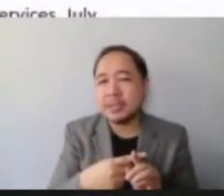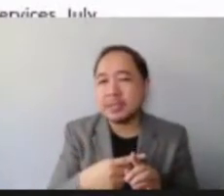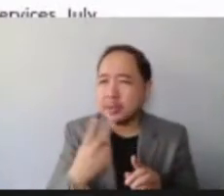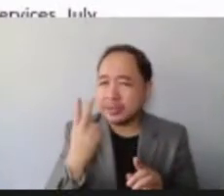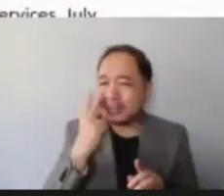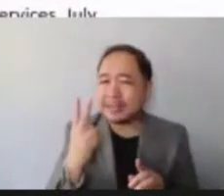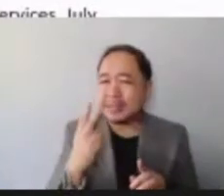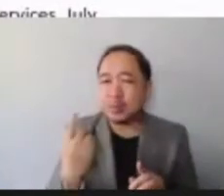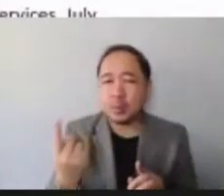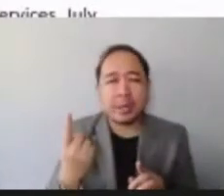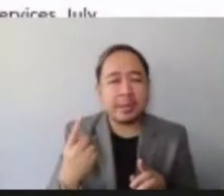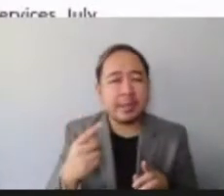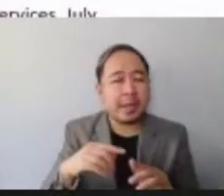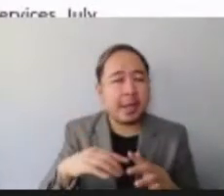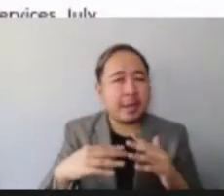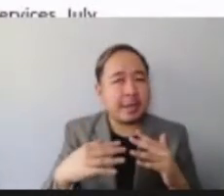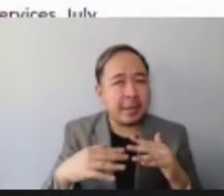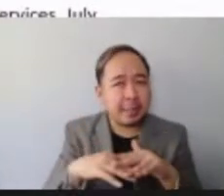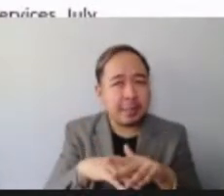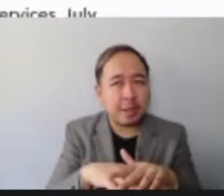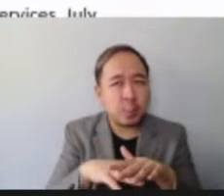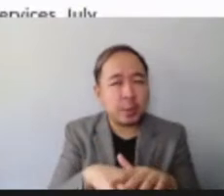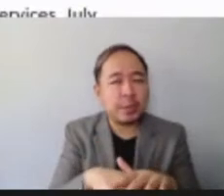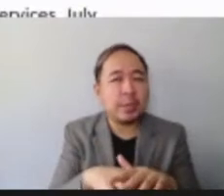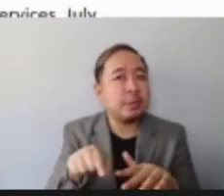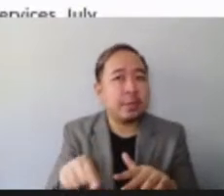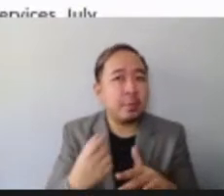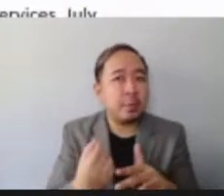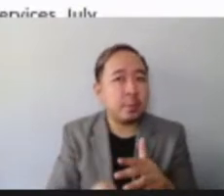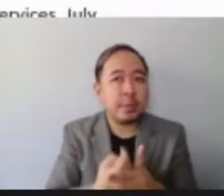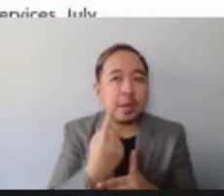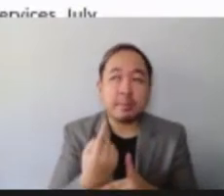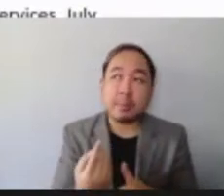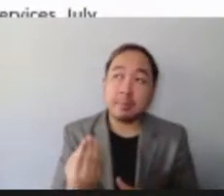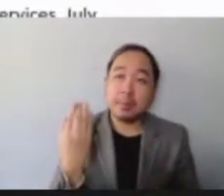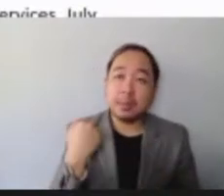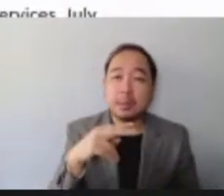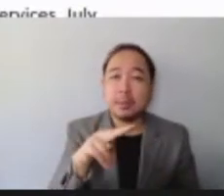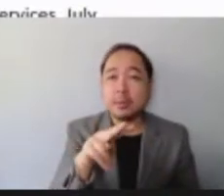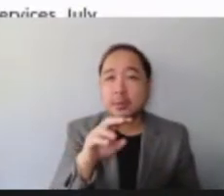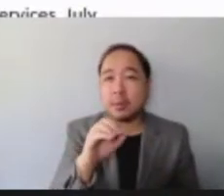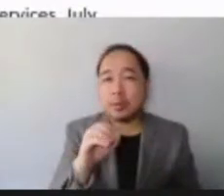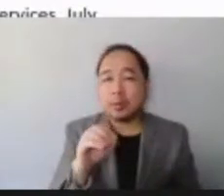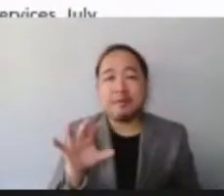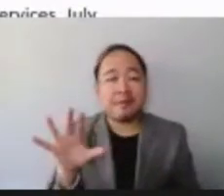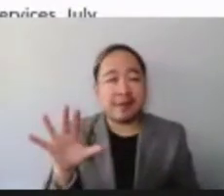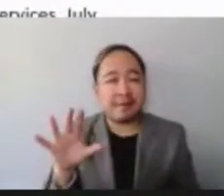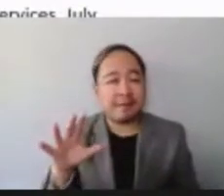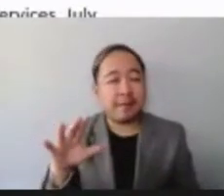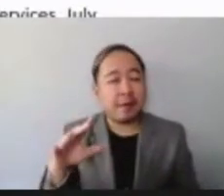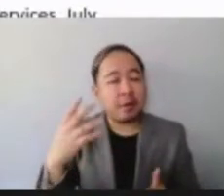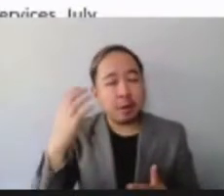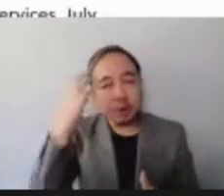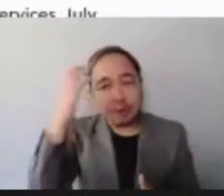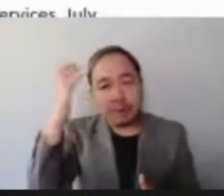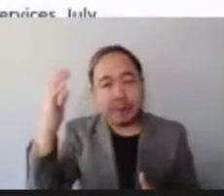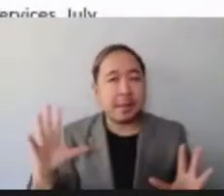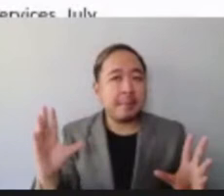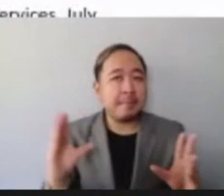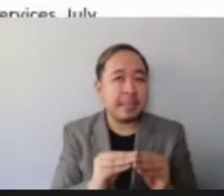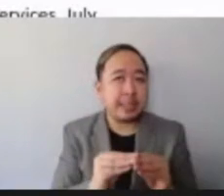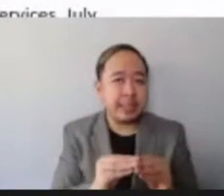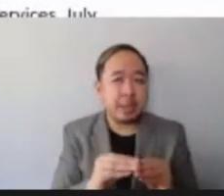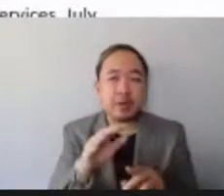Network on wheat growth which was established as an outcome of the 2005 ministerial conference on environment and development and